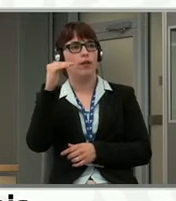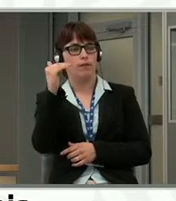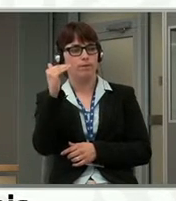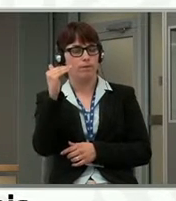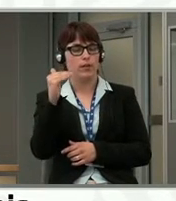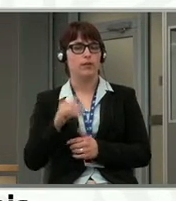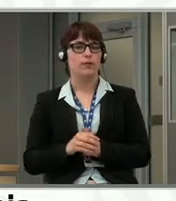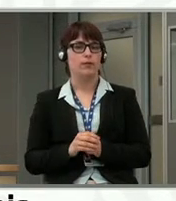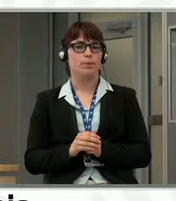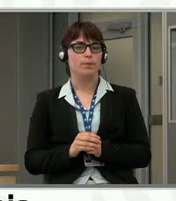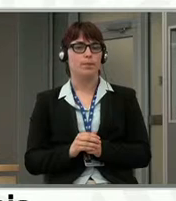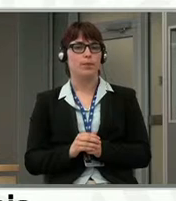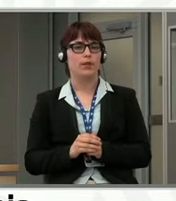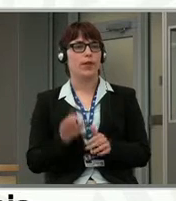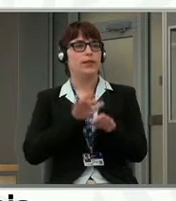who is